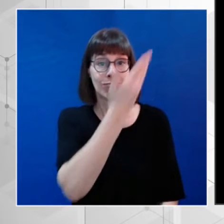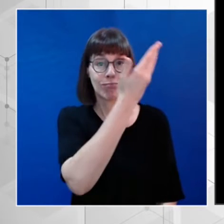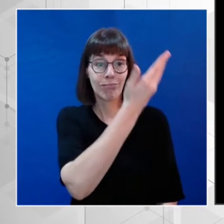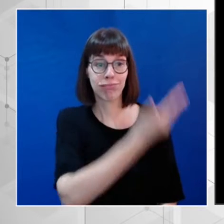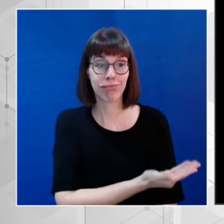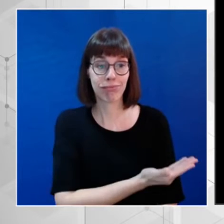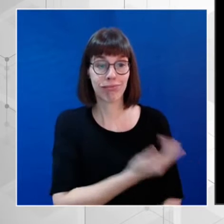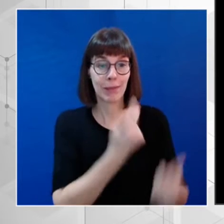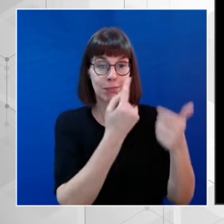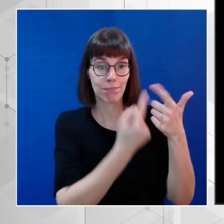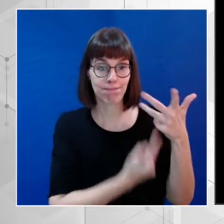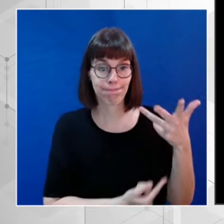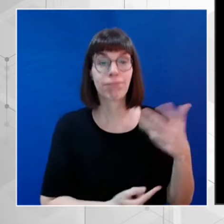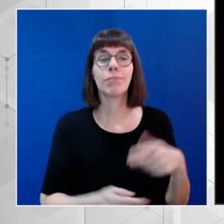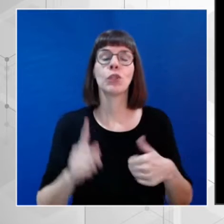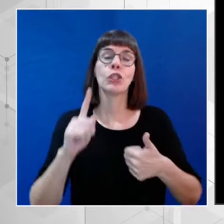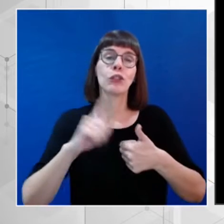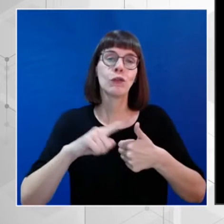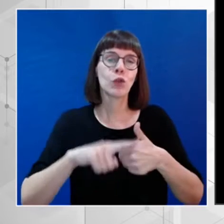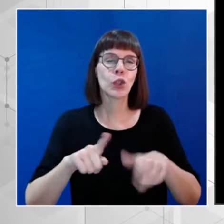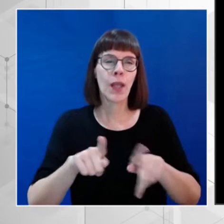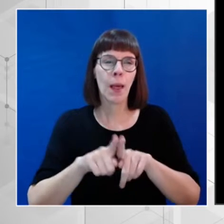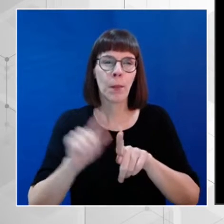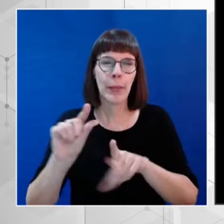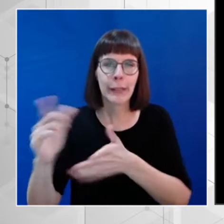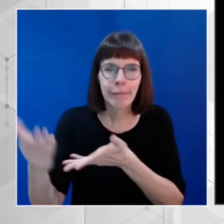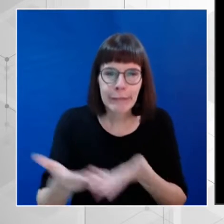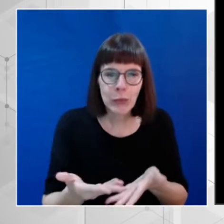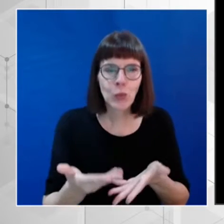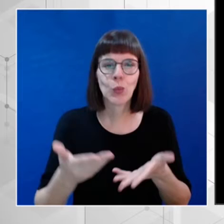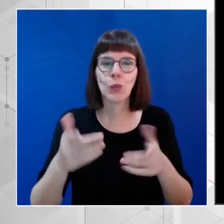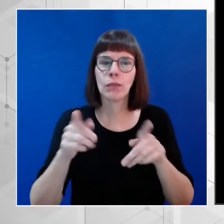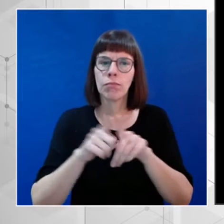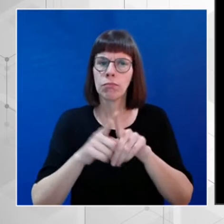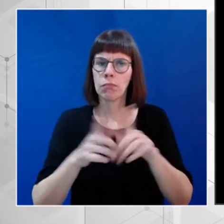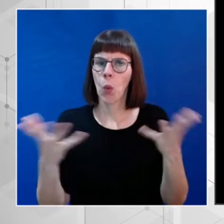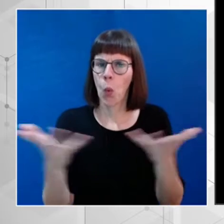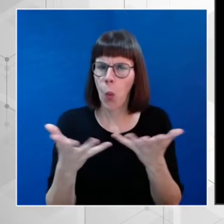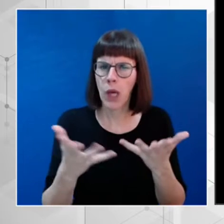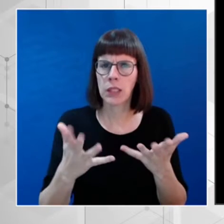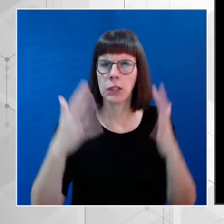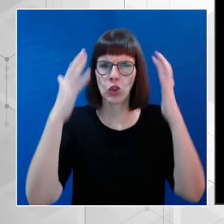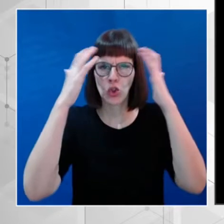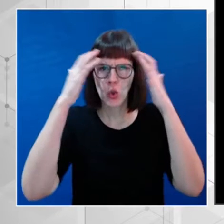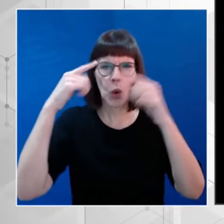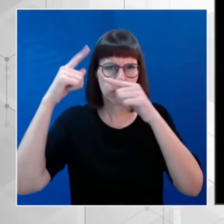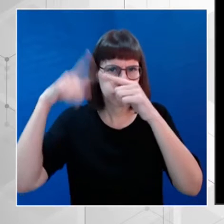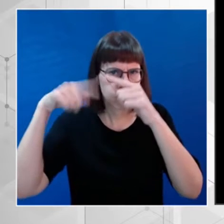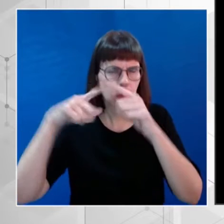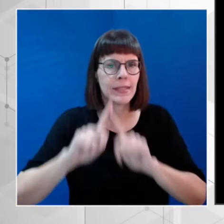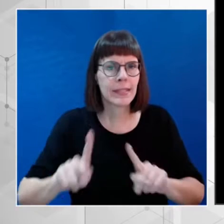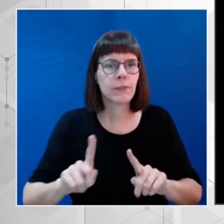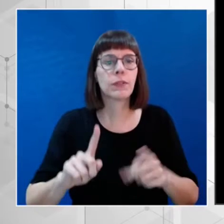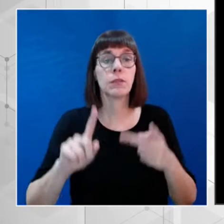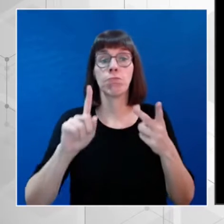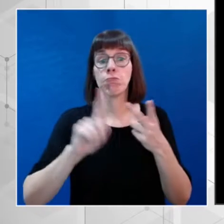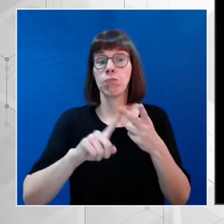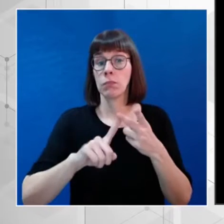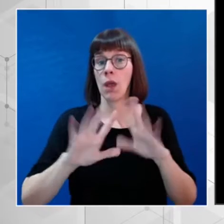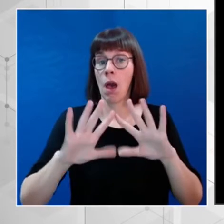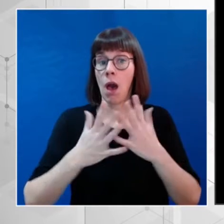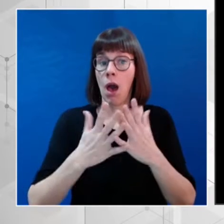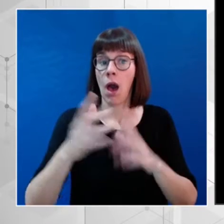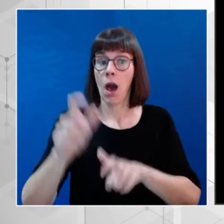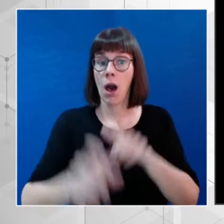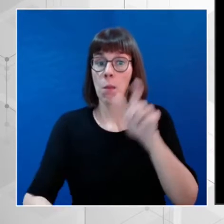to neurodiversity and how society perceives it. Then diving deeper into the spectrum of